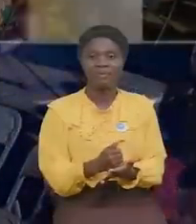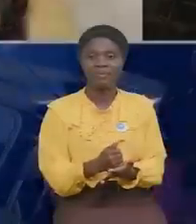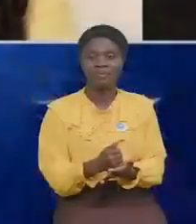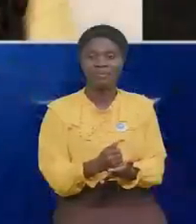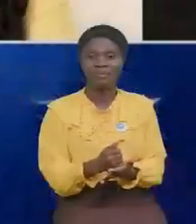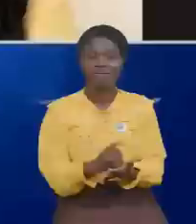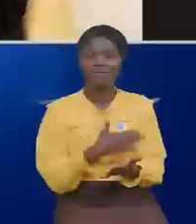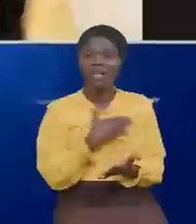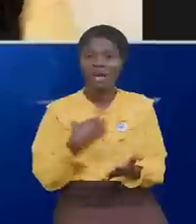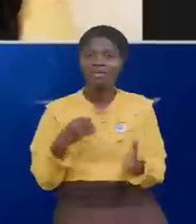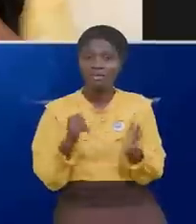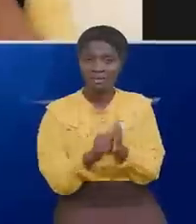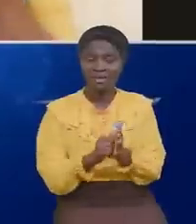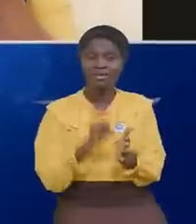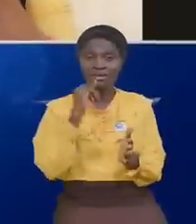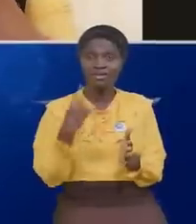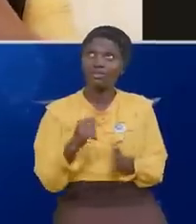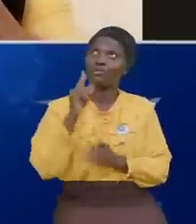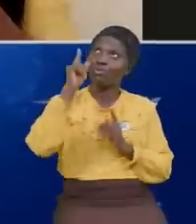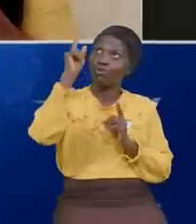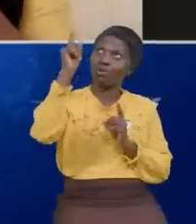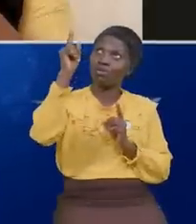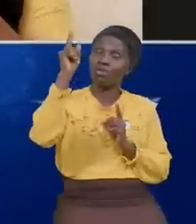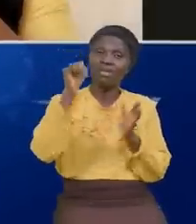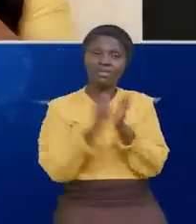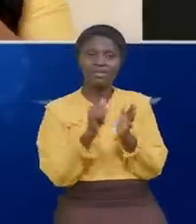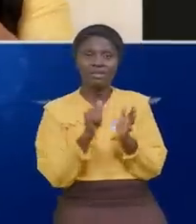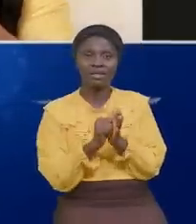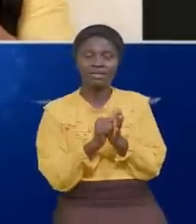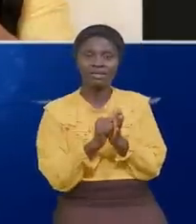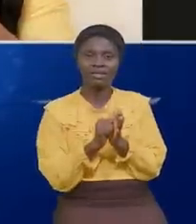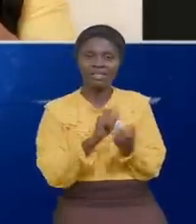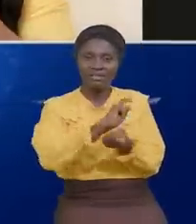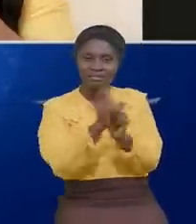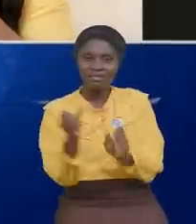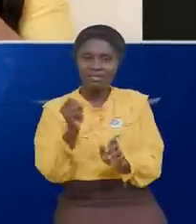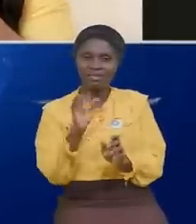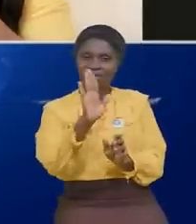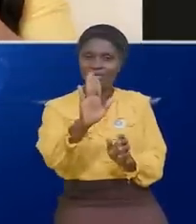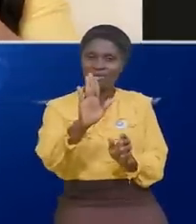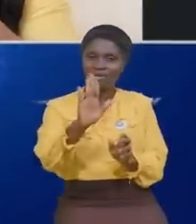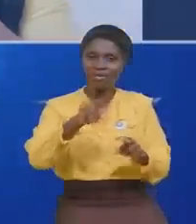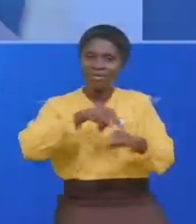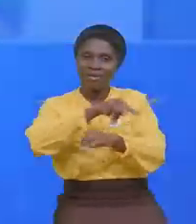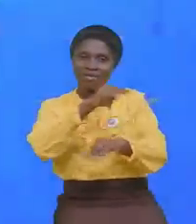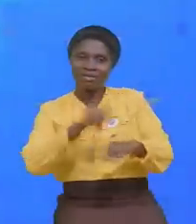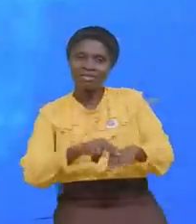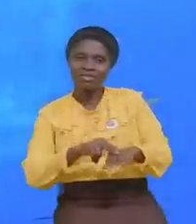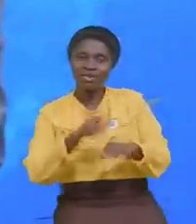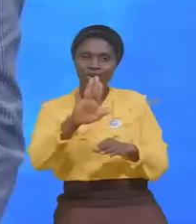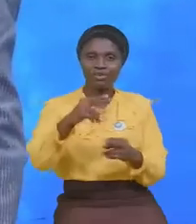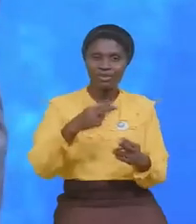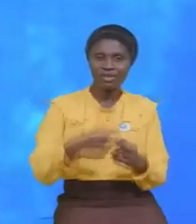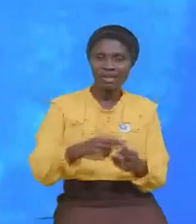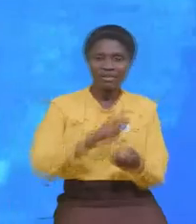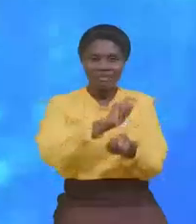And that's the one that changes your nature, changes your name, changes your character.